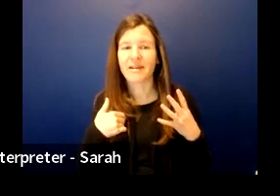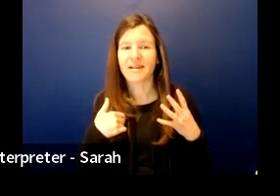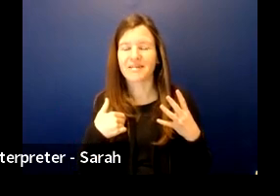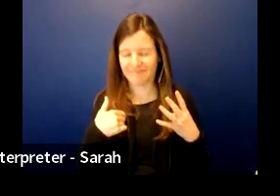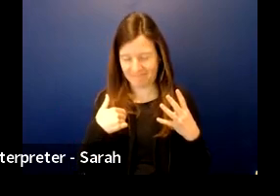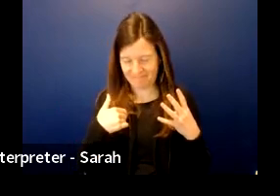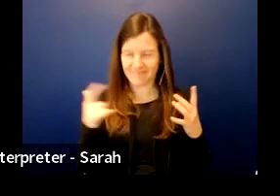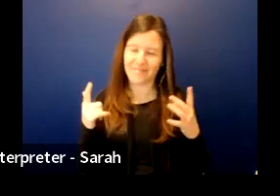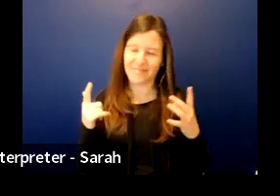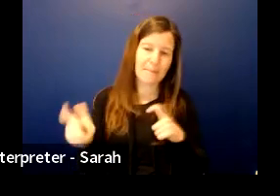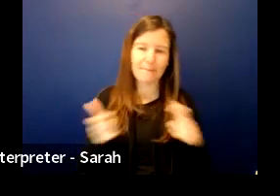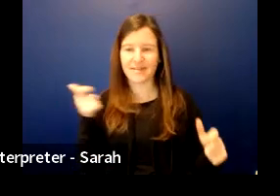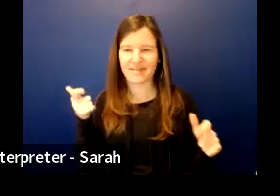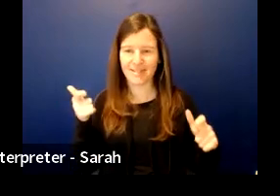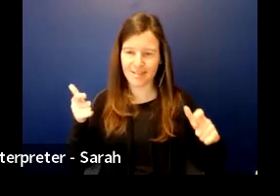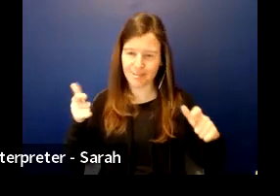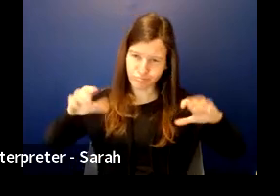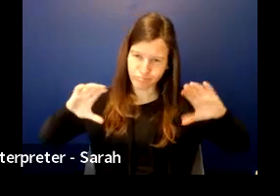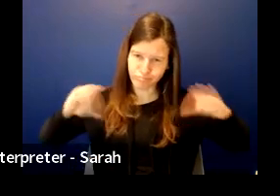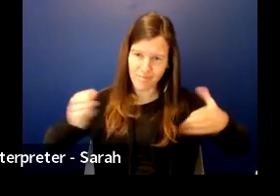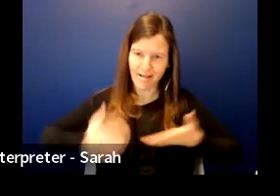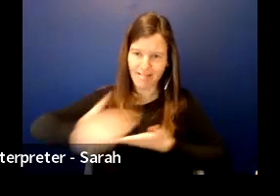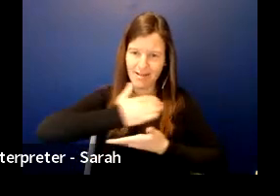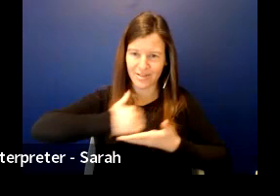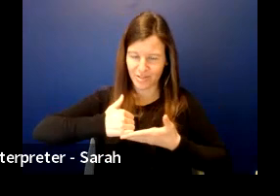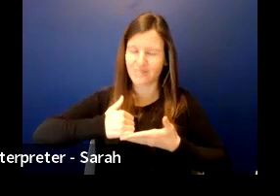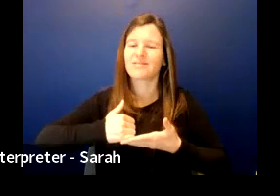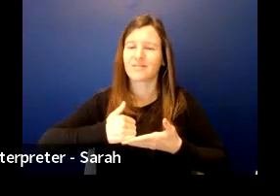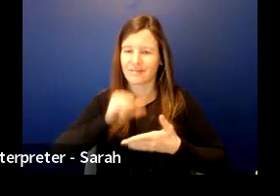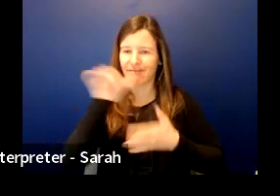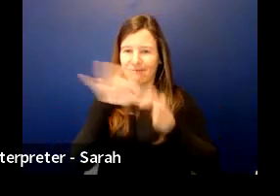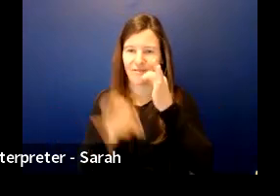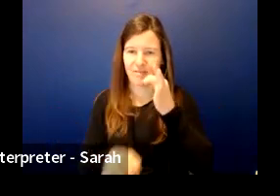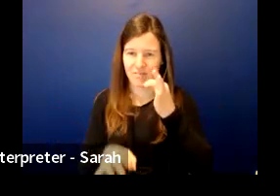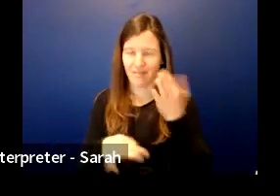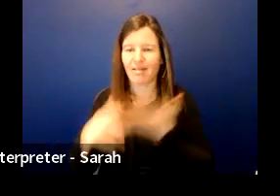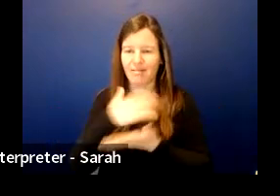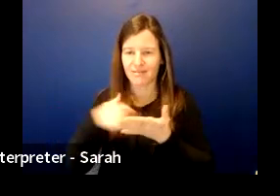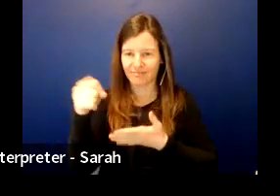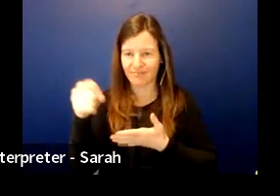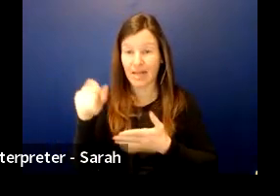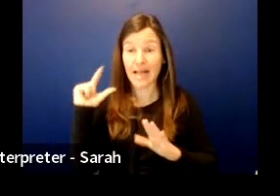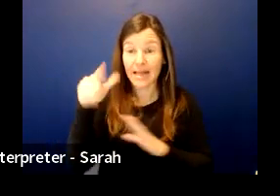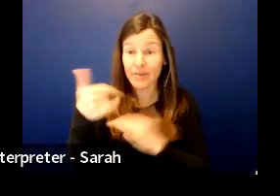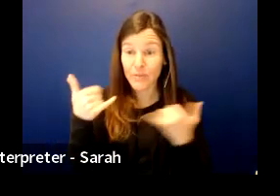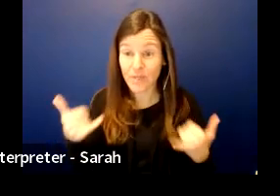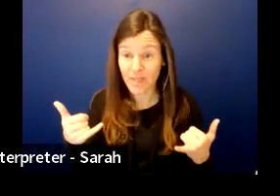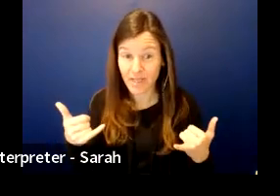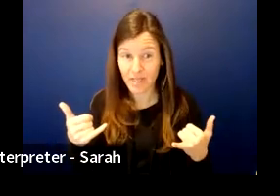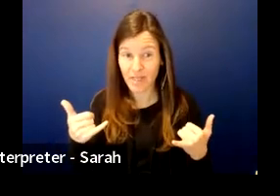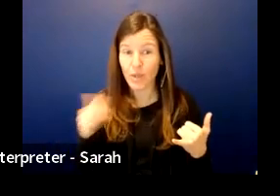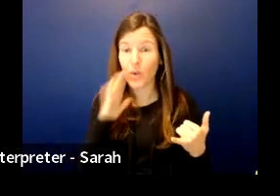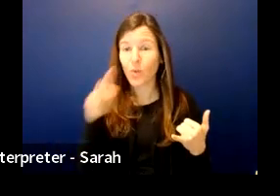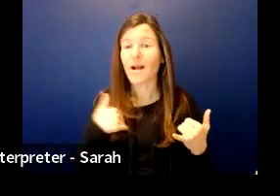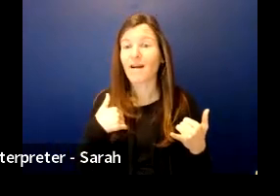The largest collection at the Royal BC Museum is the invertebrate collection. And later today, there's going to be a tower